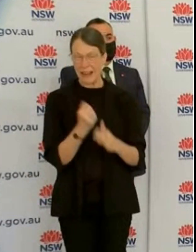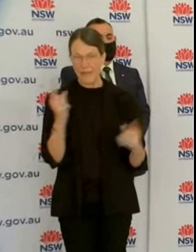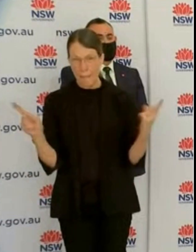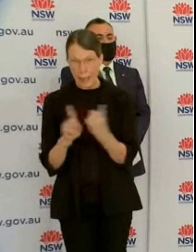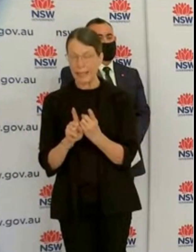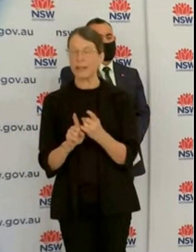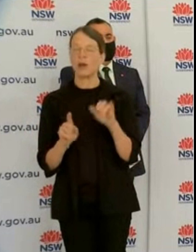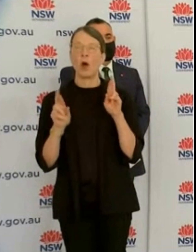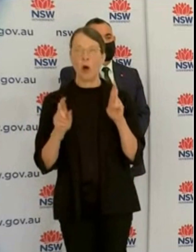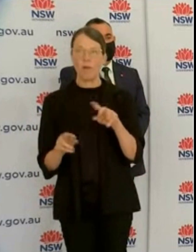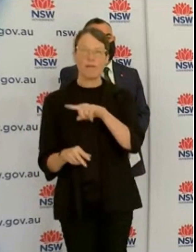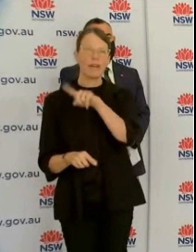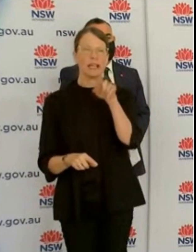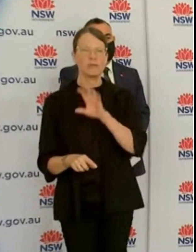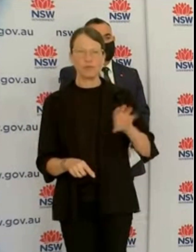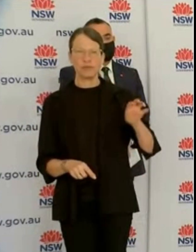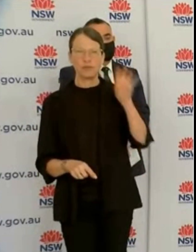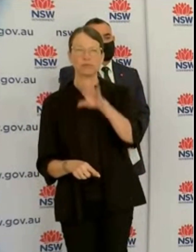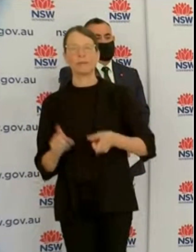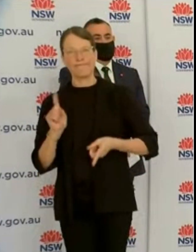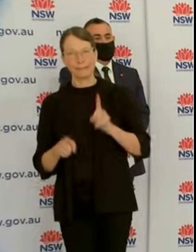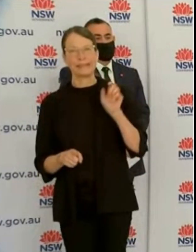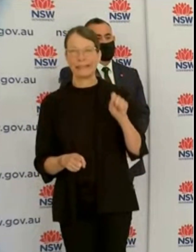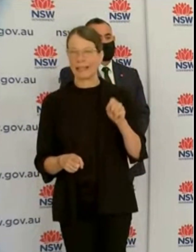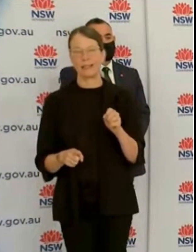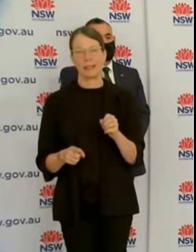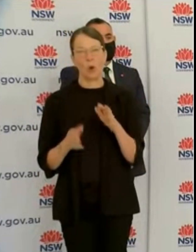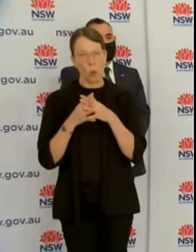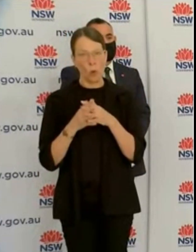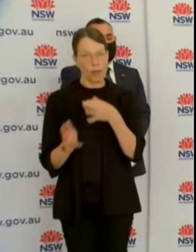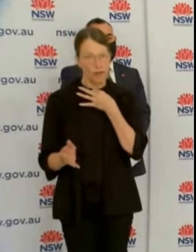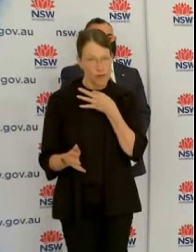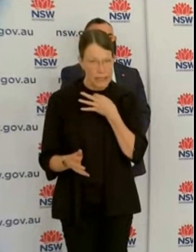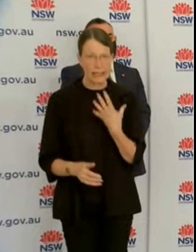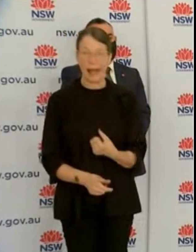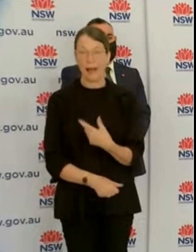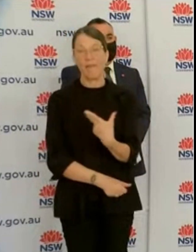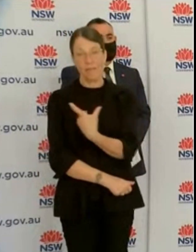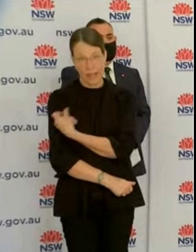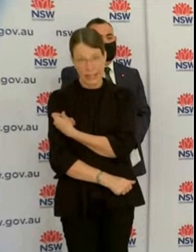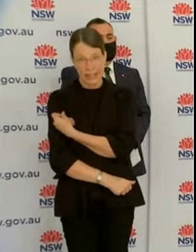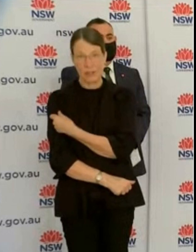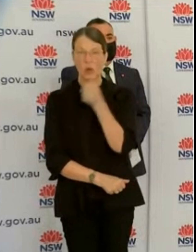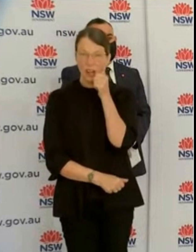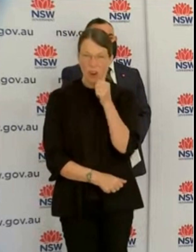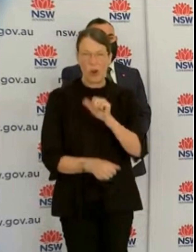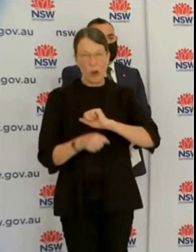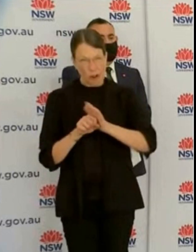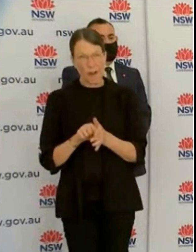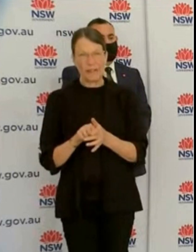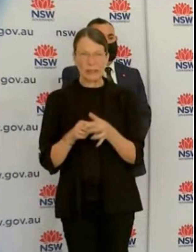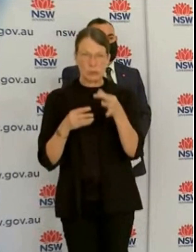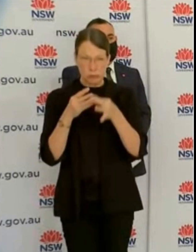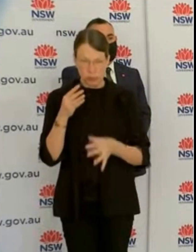saying, we've accepted the challenges of living with COVID, we're up for taking the risk, we're vaccinated, so let us reunite with our